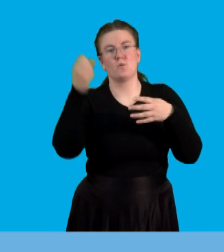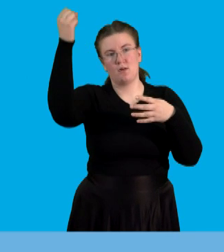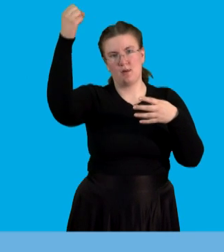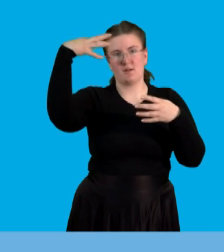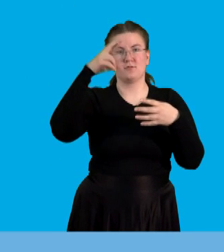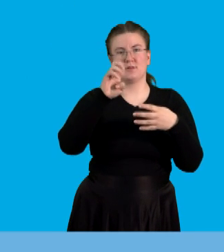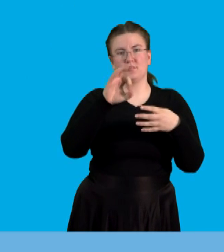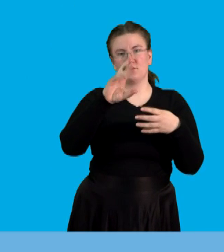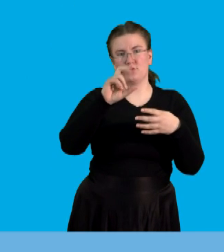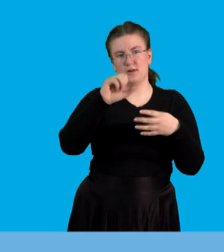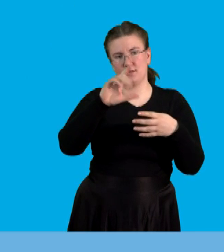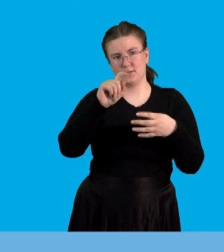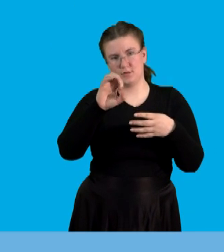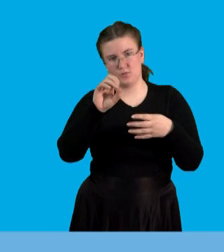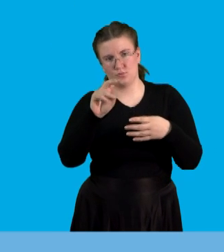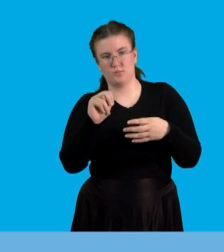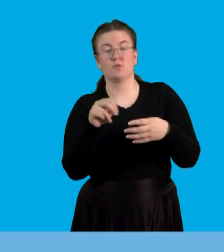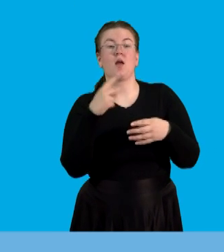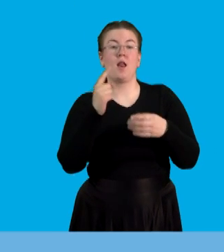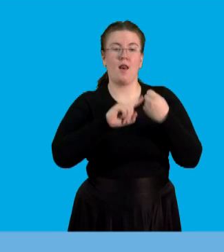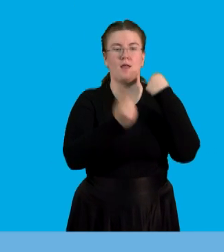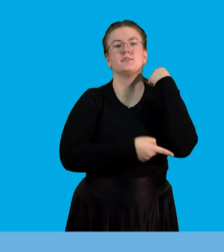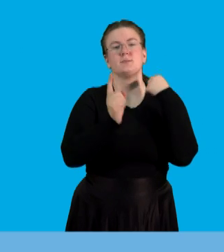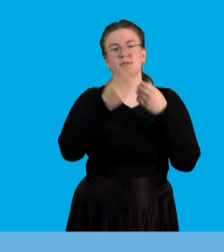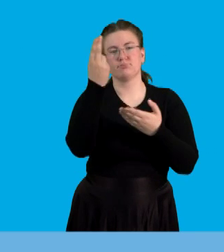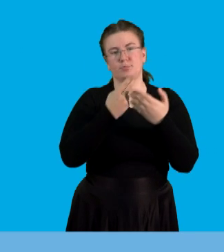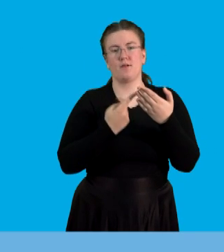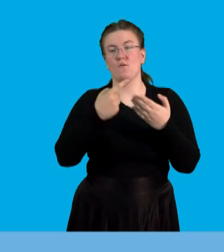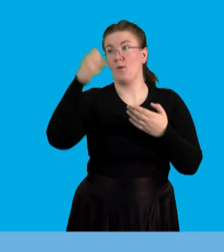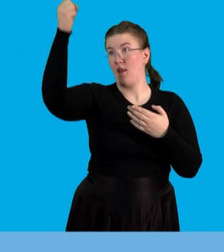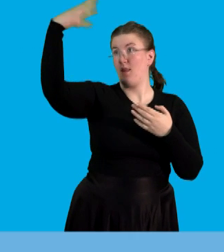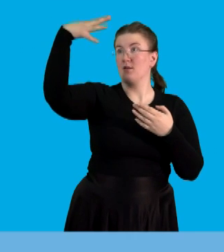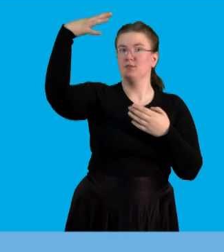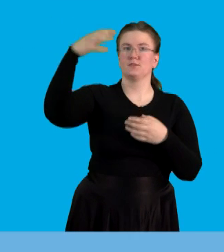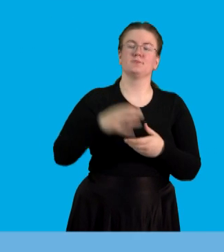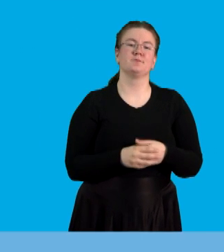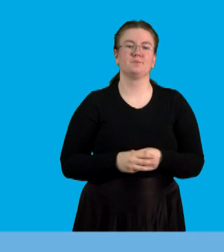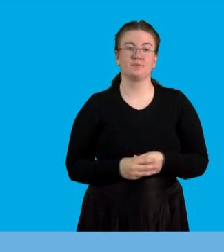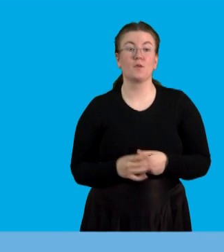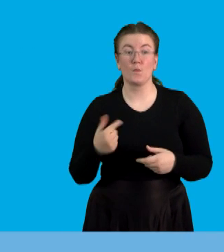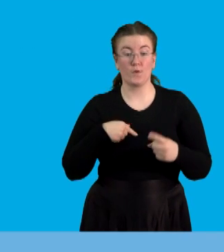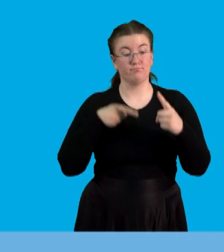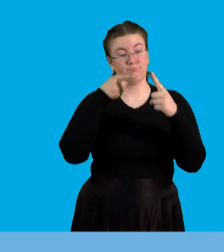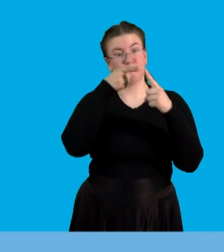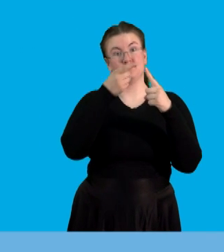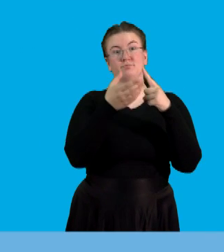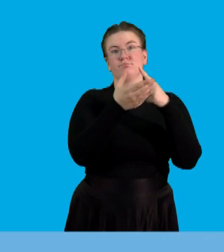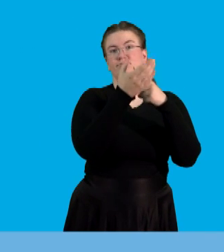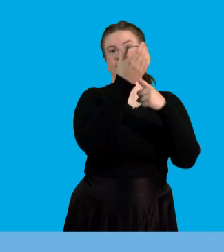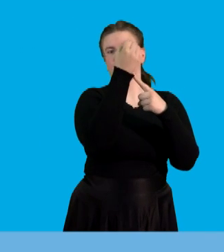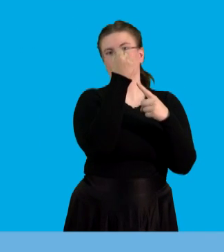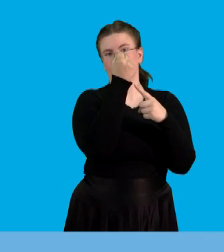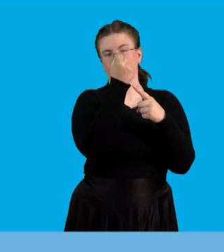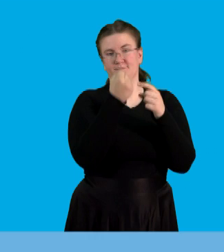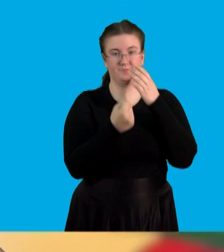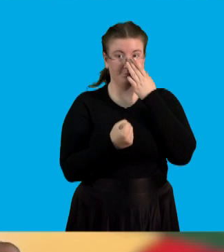to show the refraction of a light ray. So in order for us to achieve these goals, in order for us to